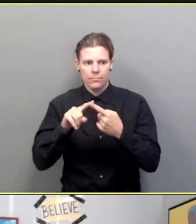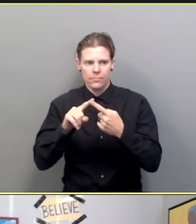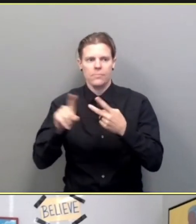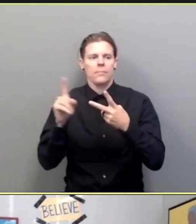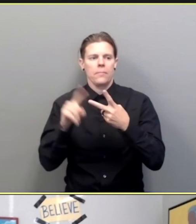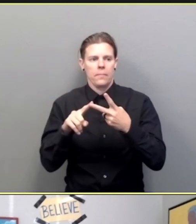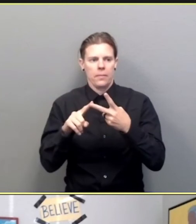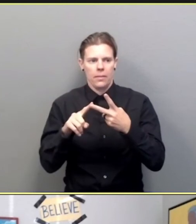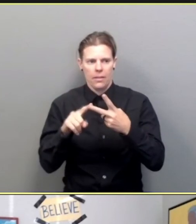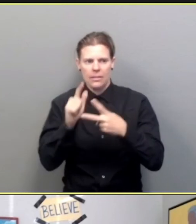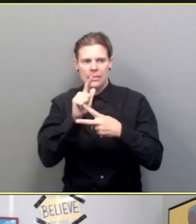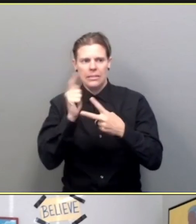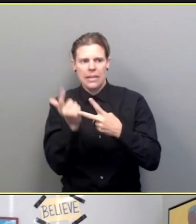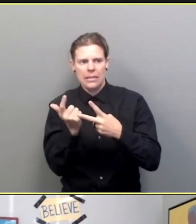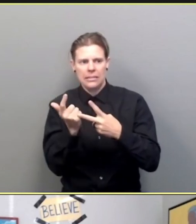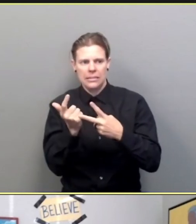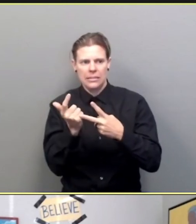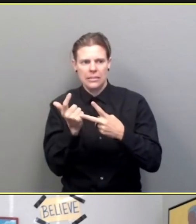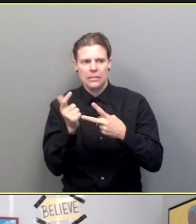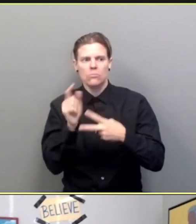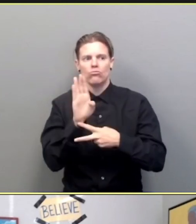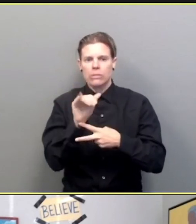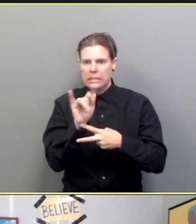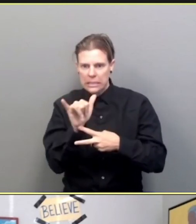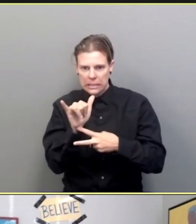next. You're unmuted.